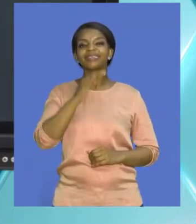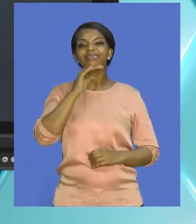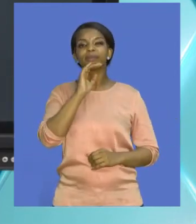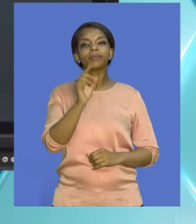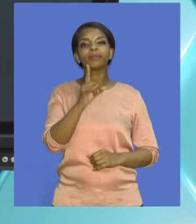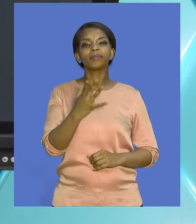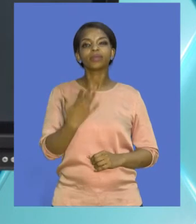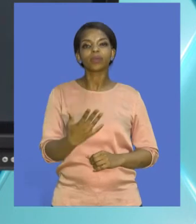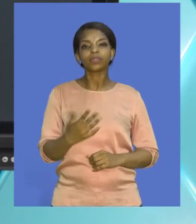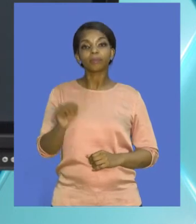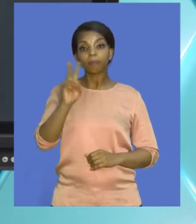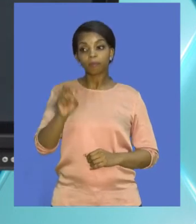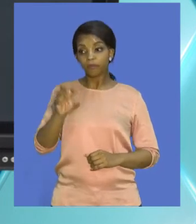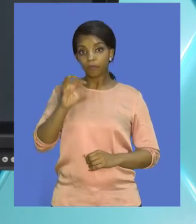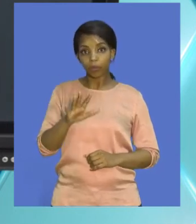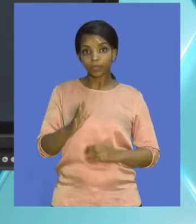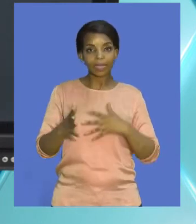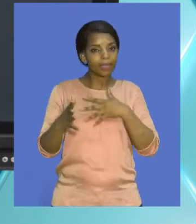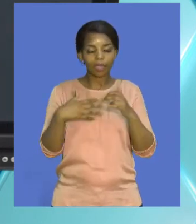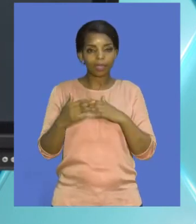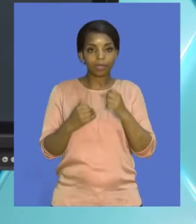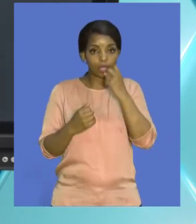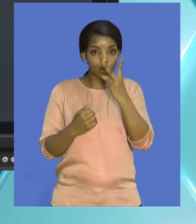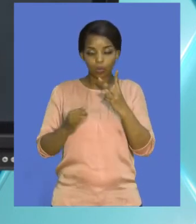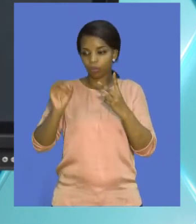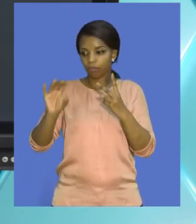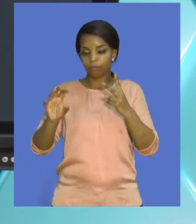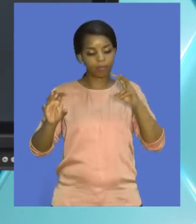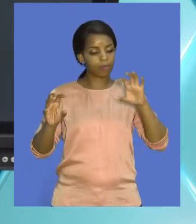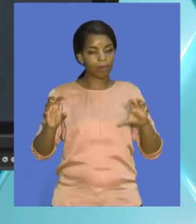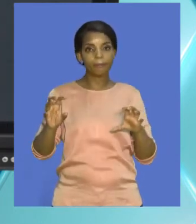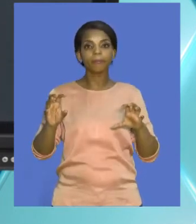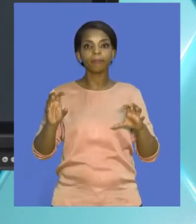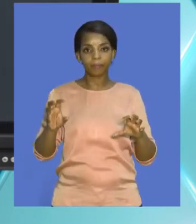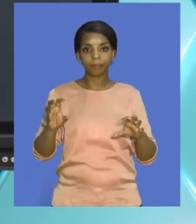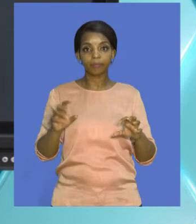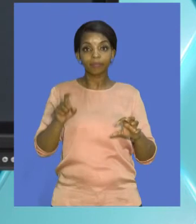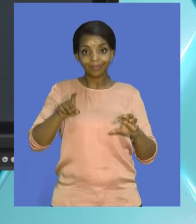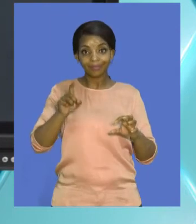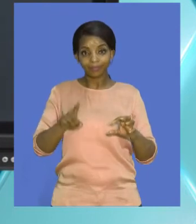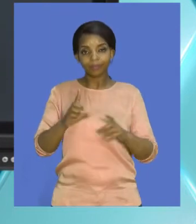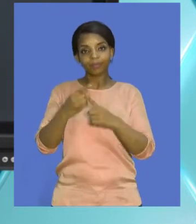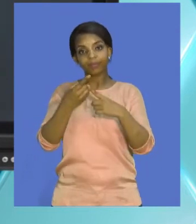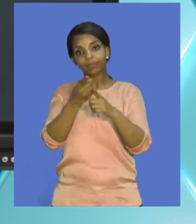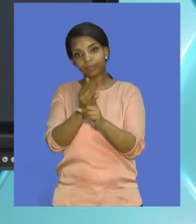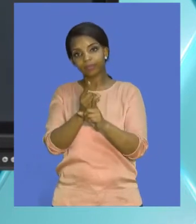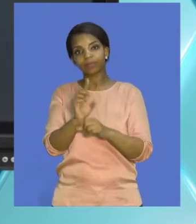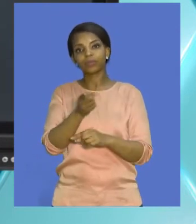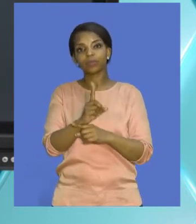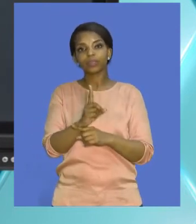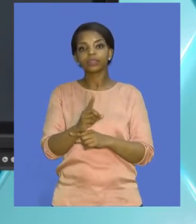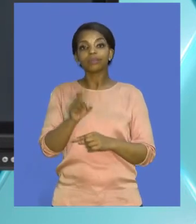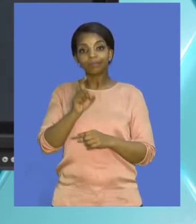the electrostatic force between any 2 point charges is actually directly proportional to the product of the